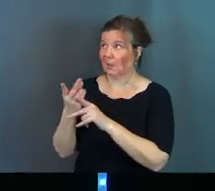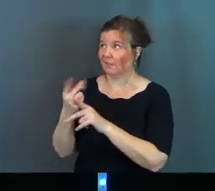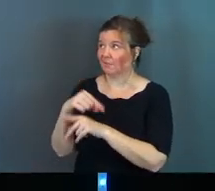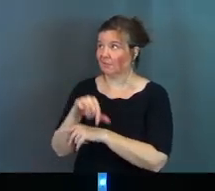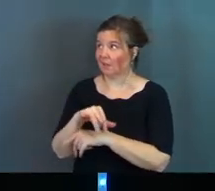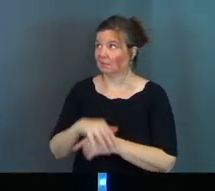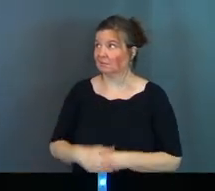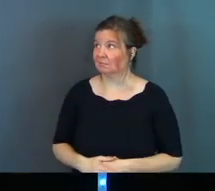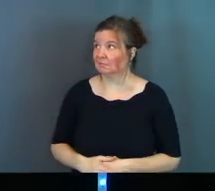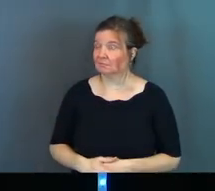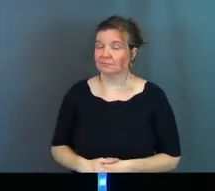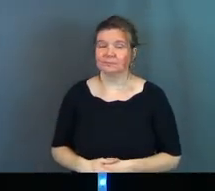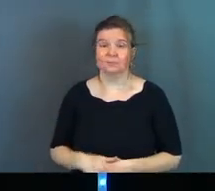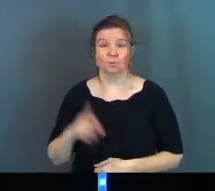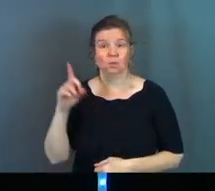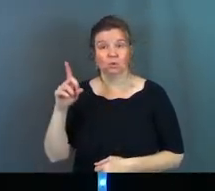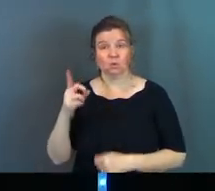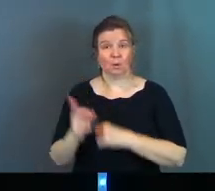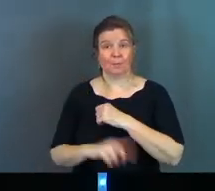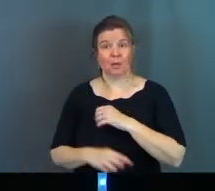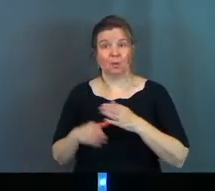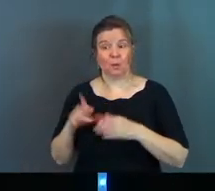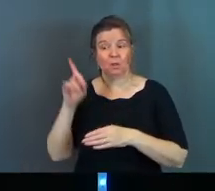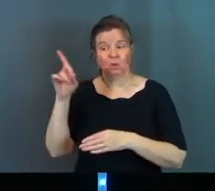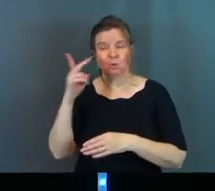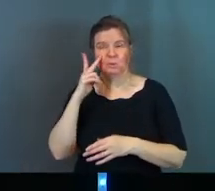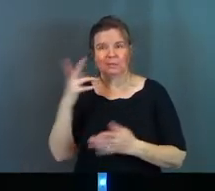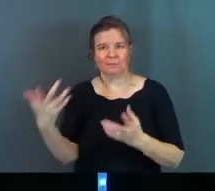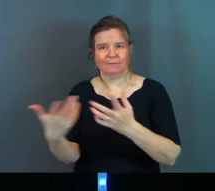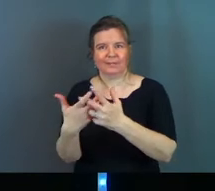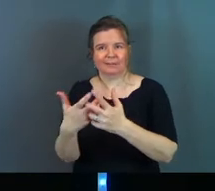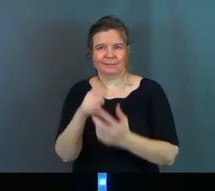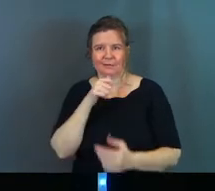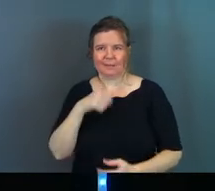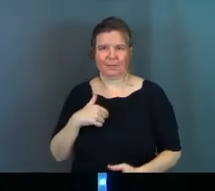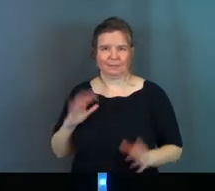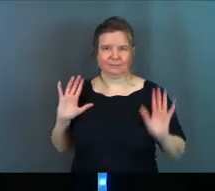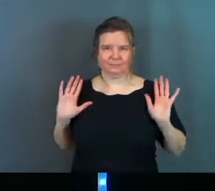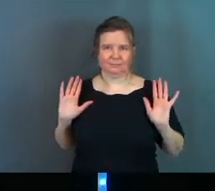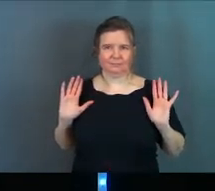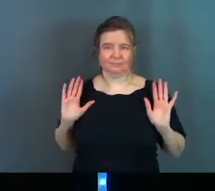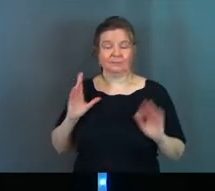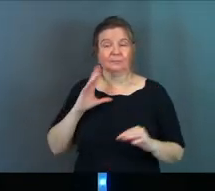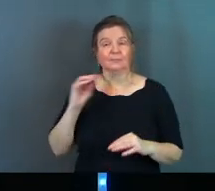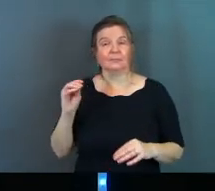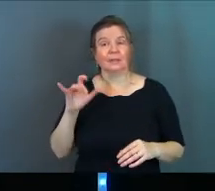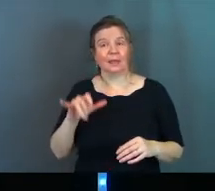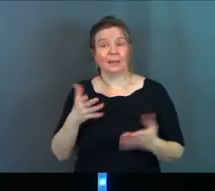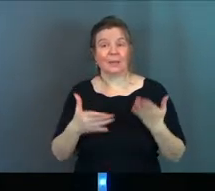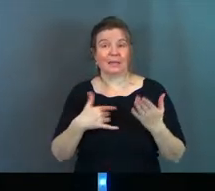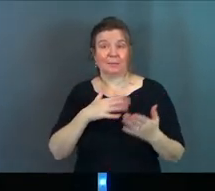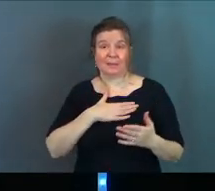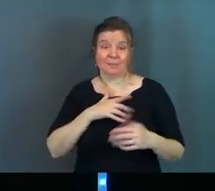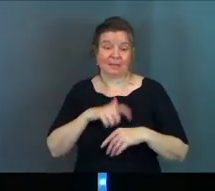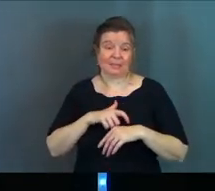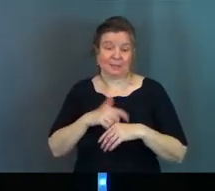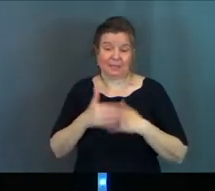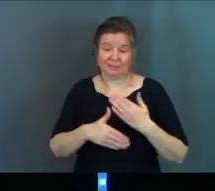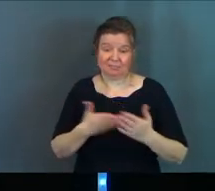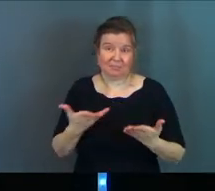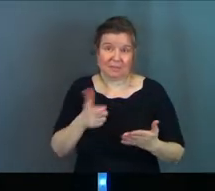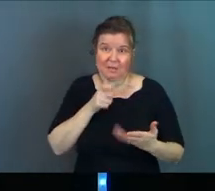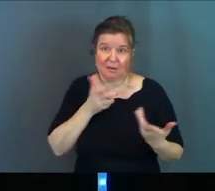them? Would you punish them the way that you see fit? And that may not be in my timing,